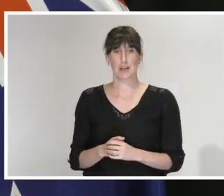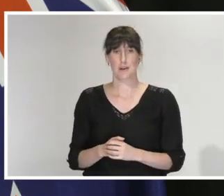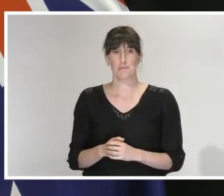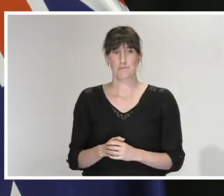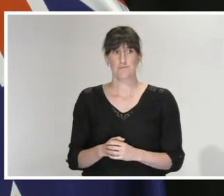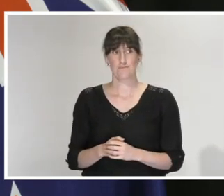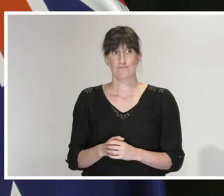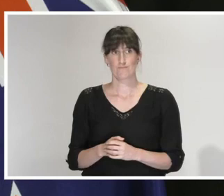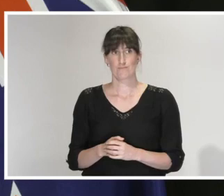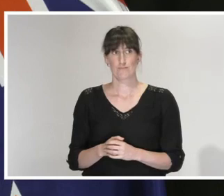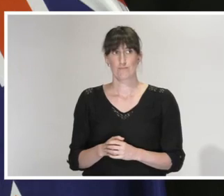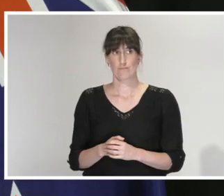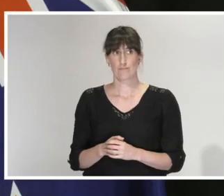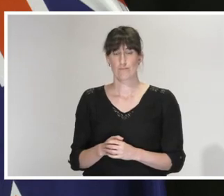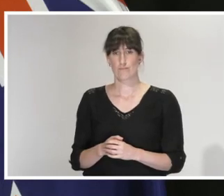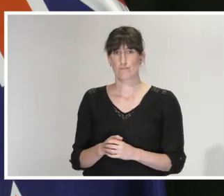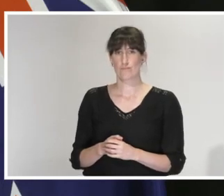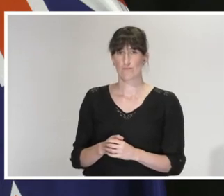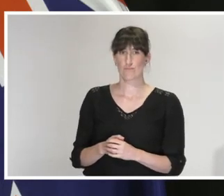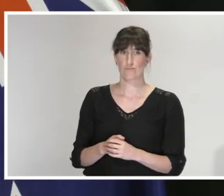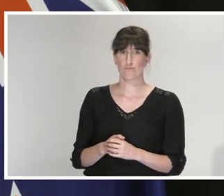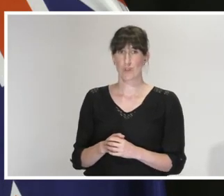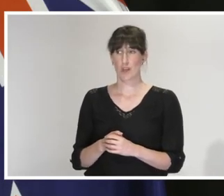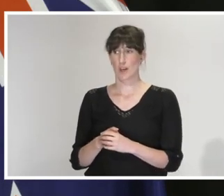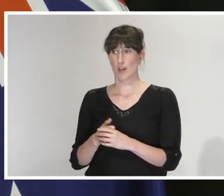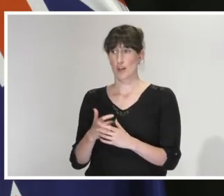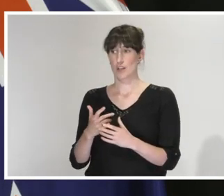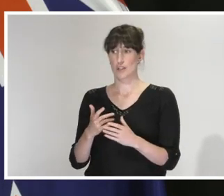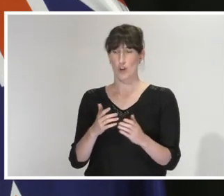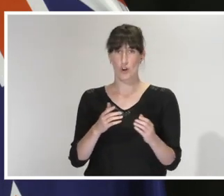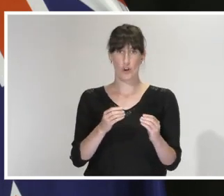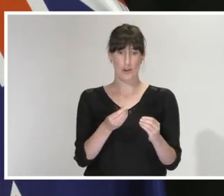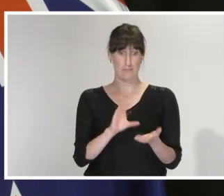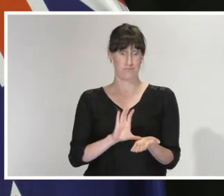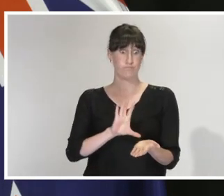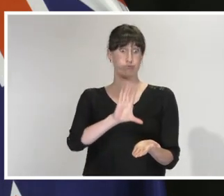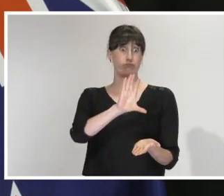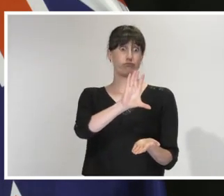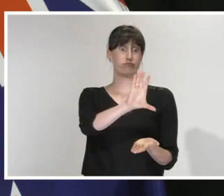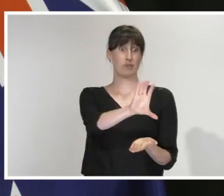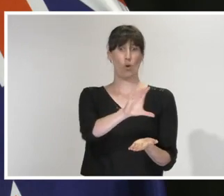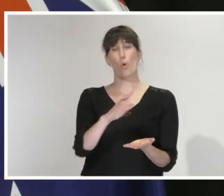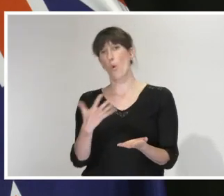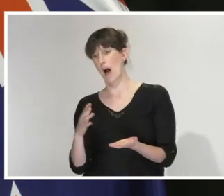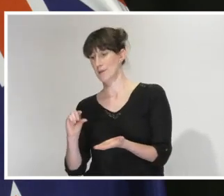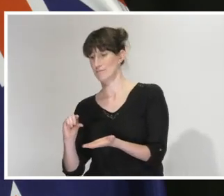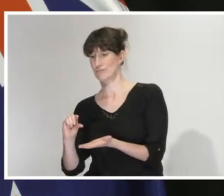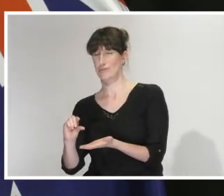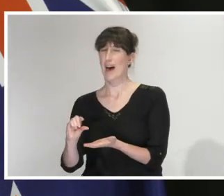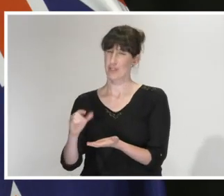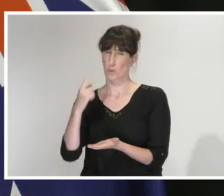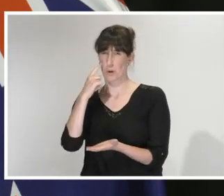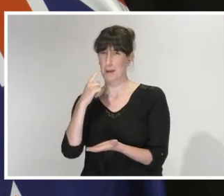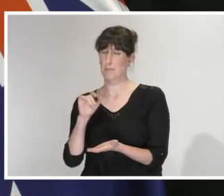I guess on the continuum of lots and lots of money to a slightly more modest package. It will be at the more modest package end of that, so I want to